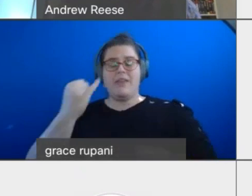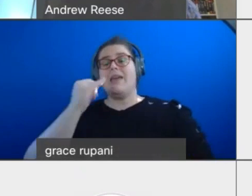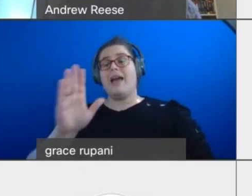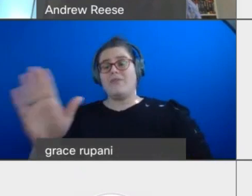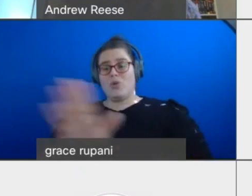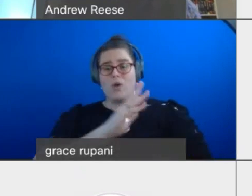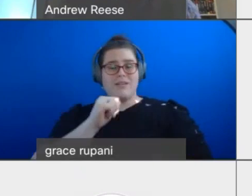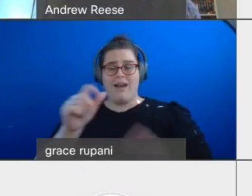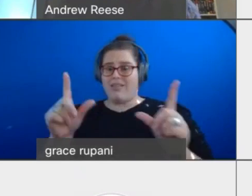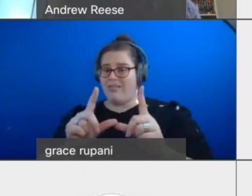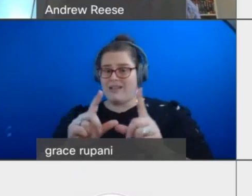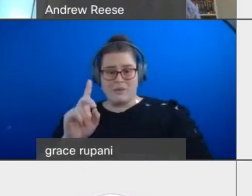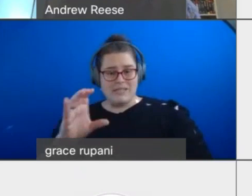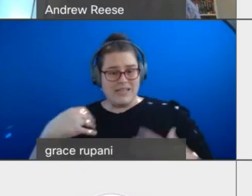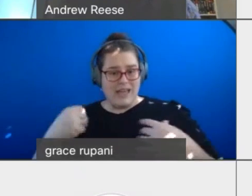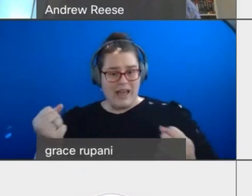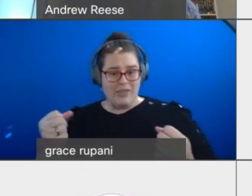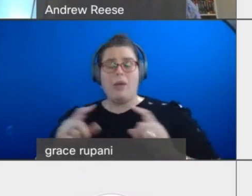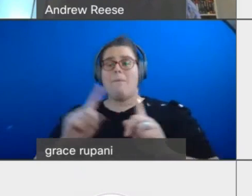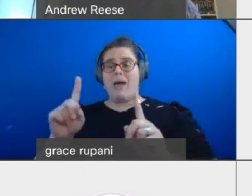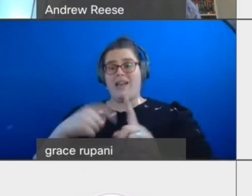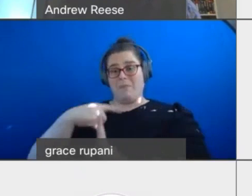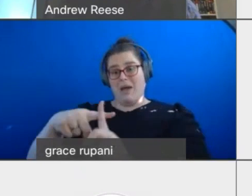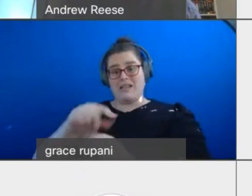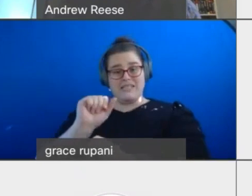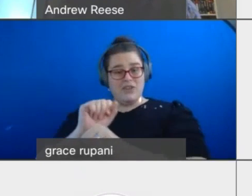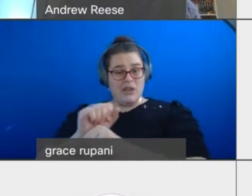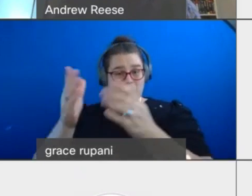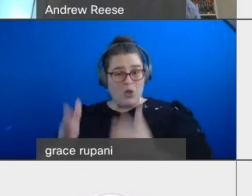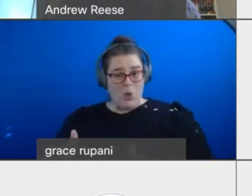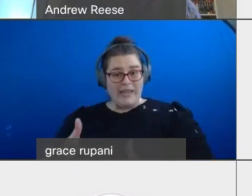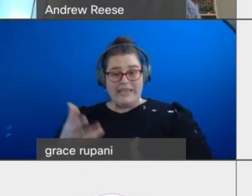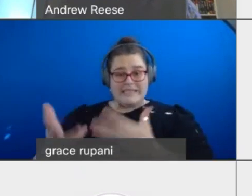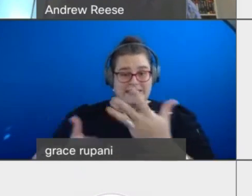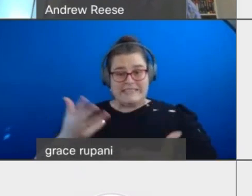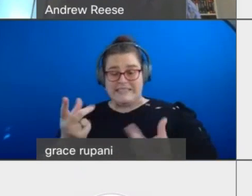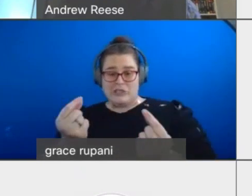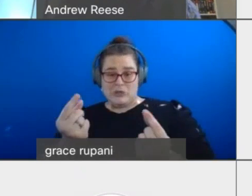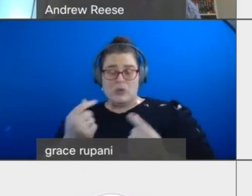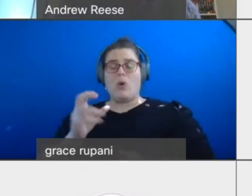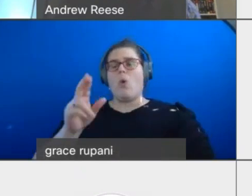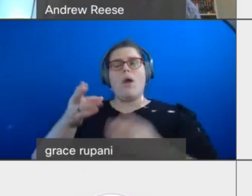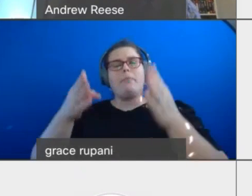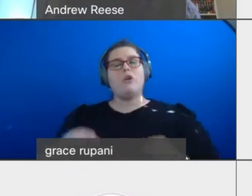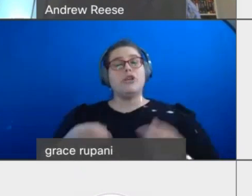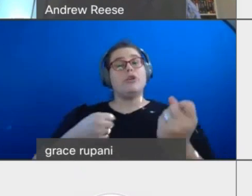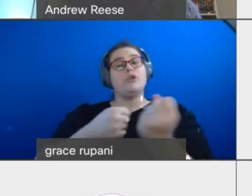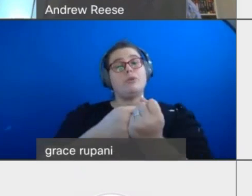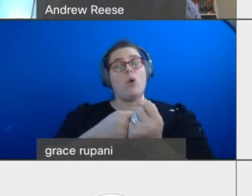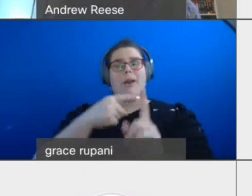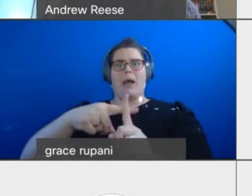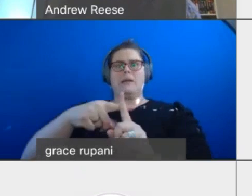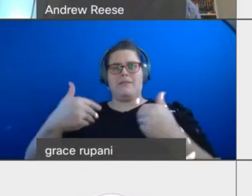by DC Health, if you have a positive employee, person supported, etc., and you'd like a consultation from DC Health